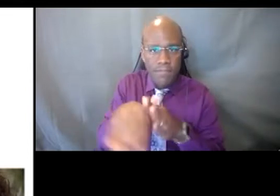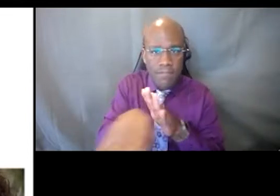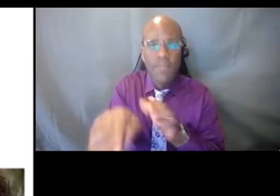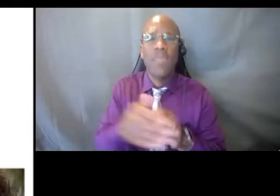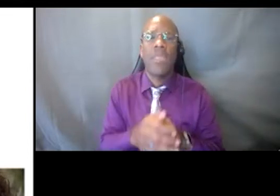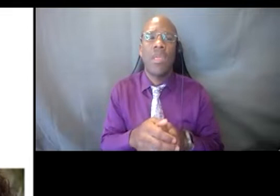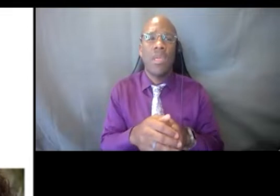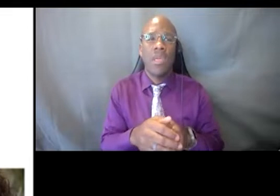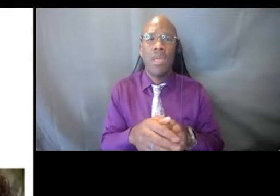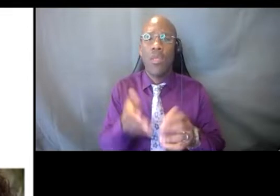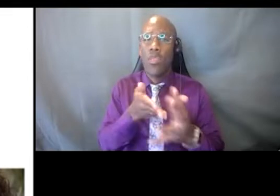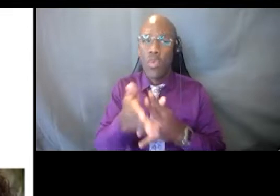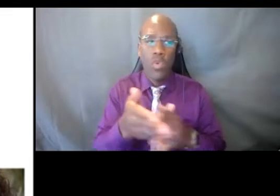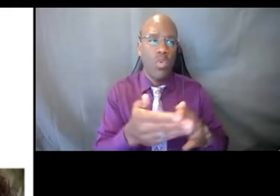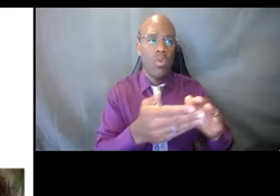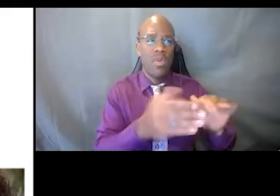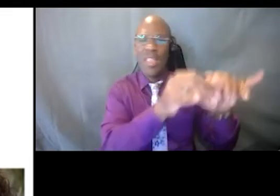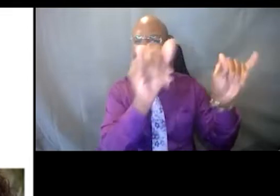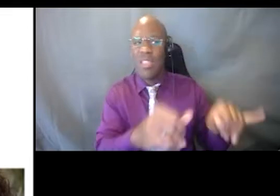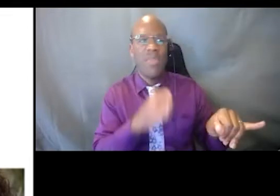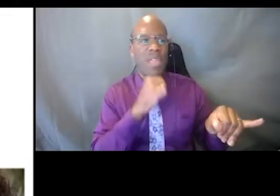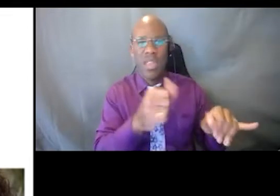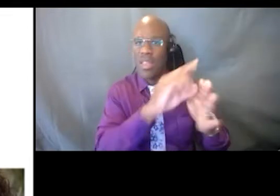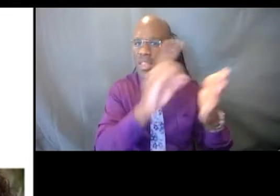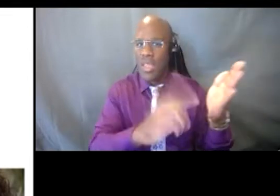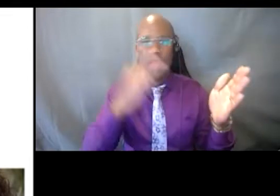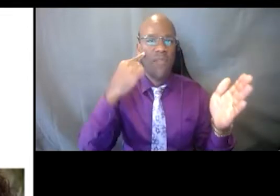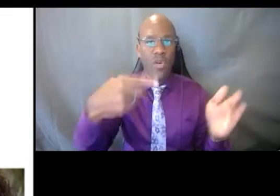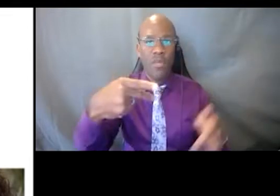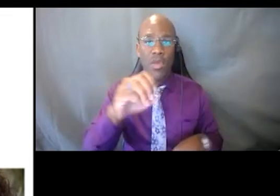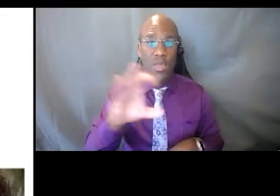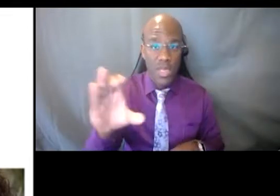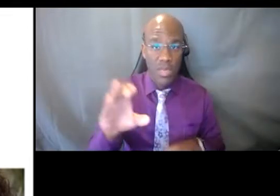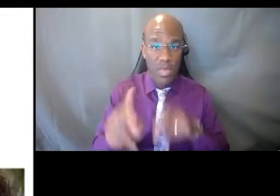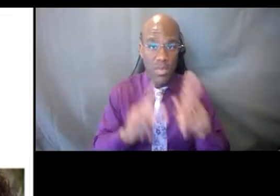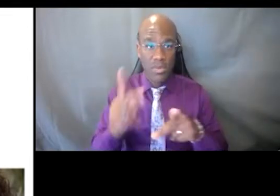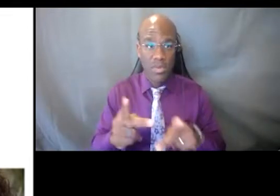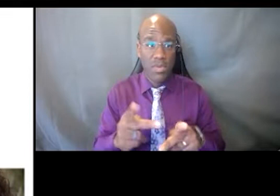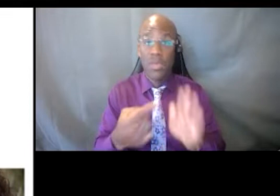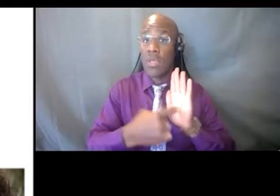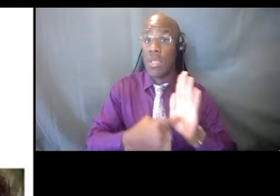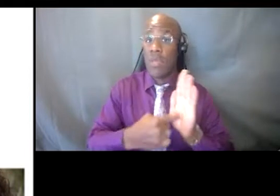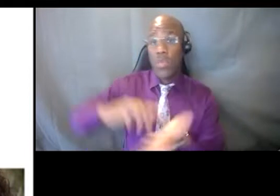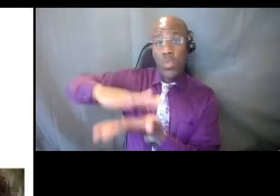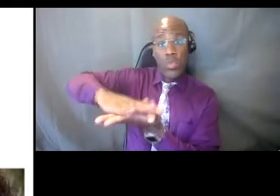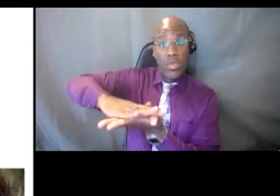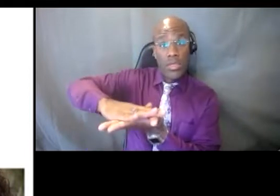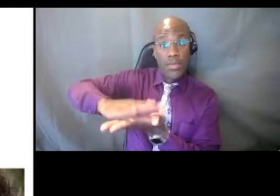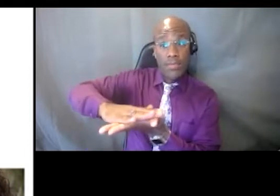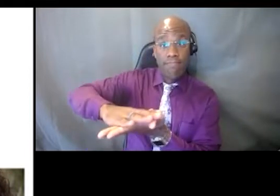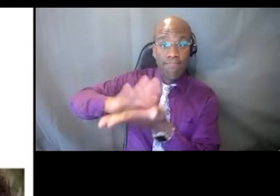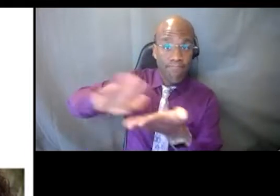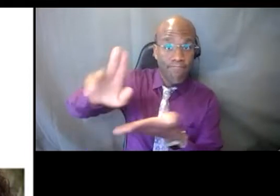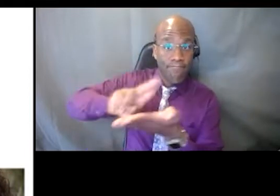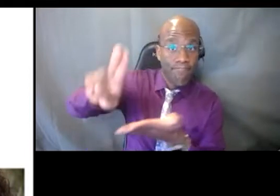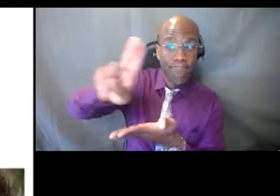mind. So we all know when we're talking about schools in particular, schools were not built